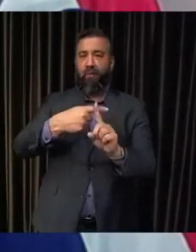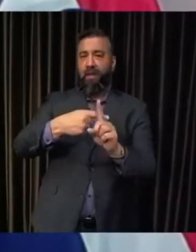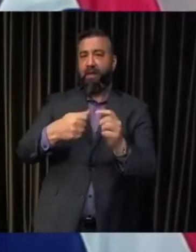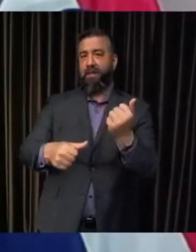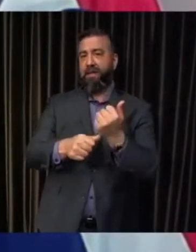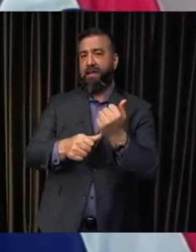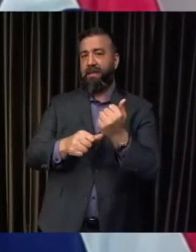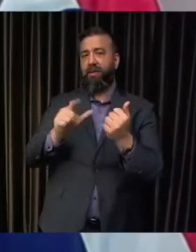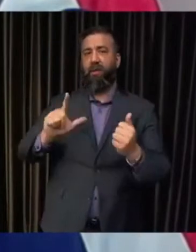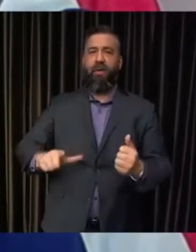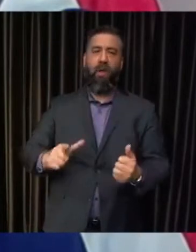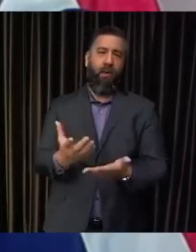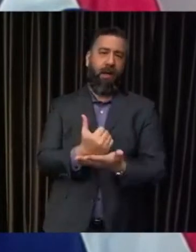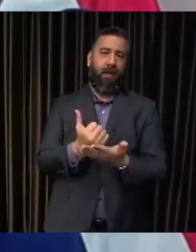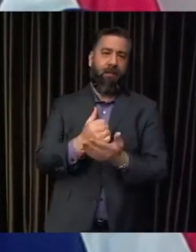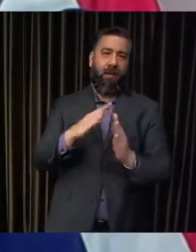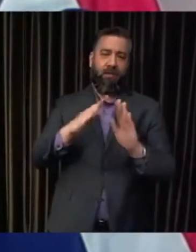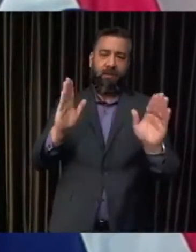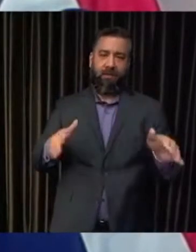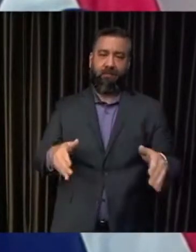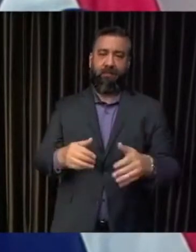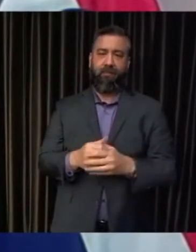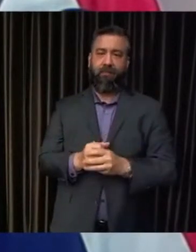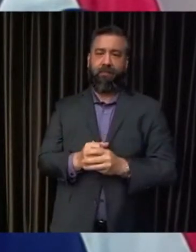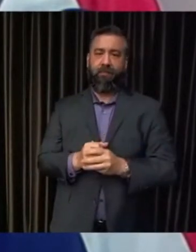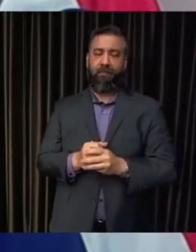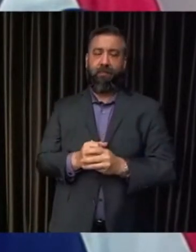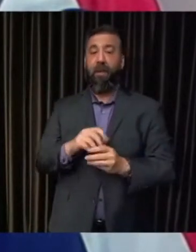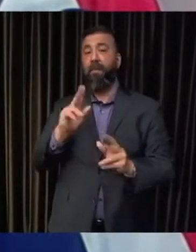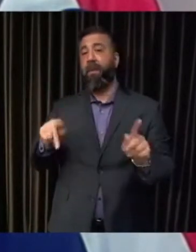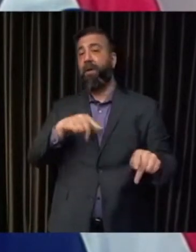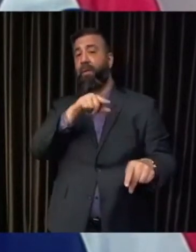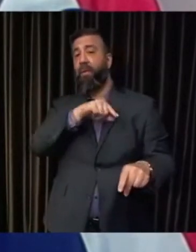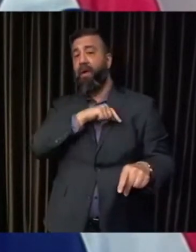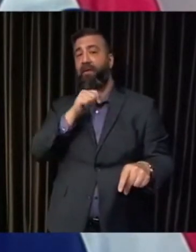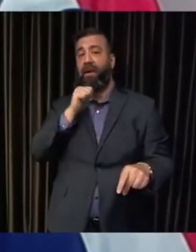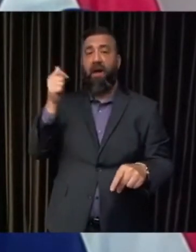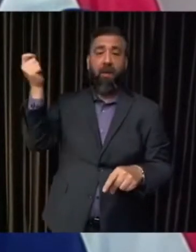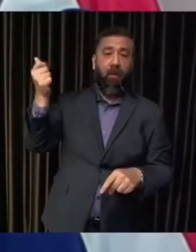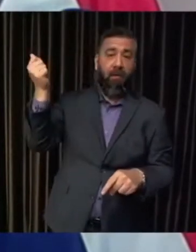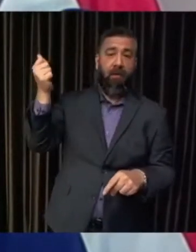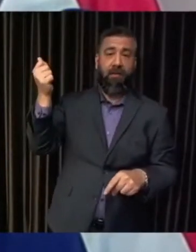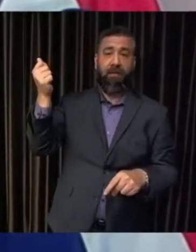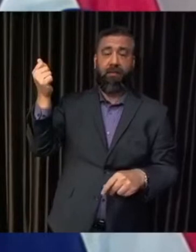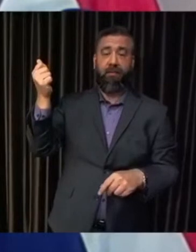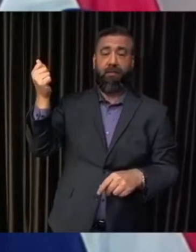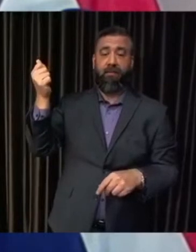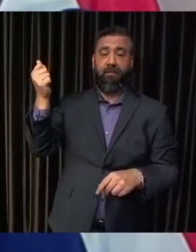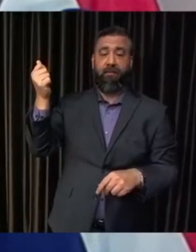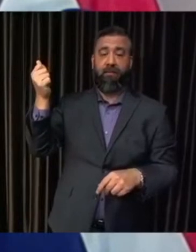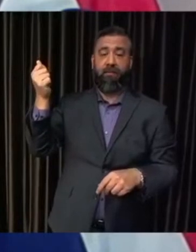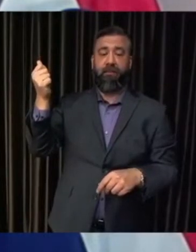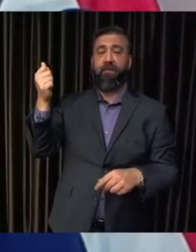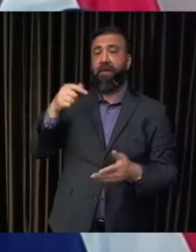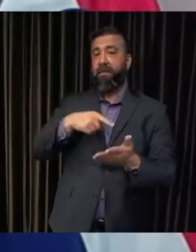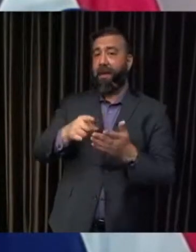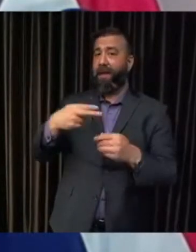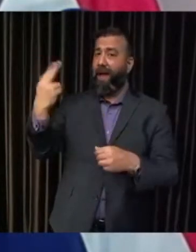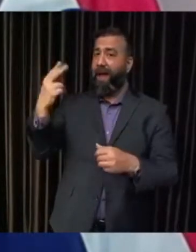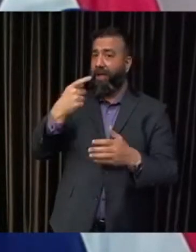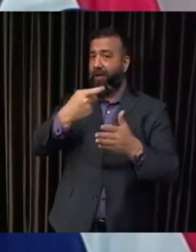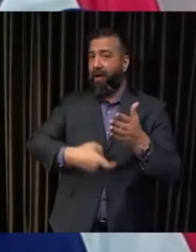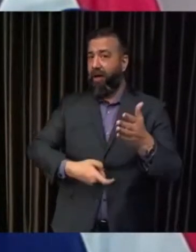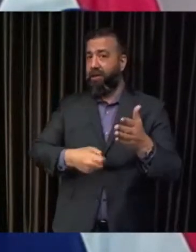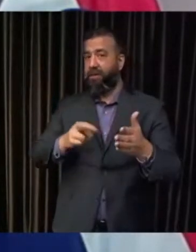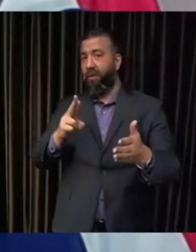income households that have had a loss of income, have qualified for unemployment benefits, face significant costs, or